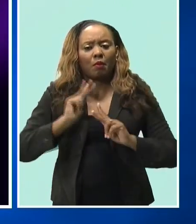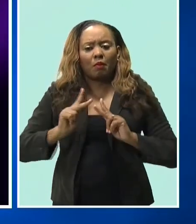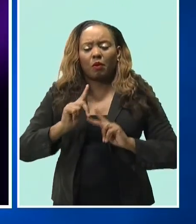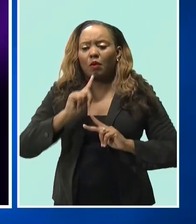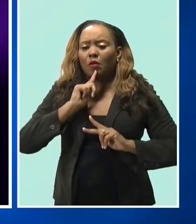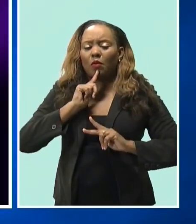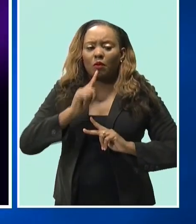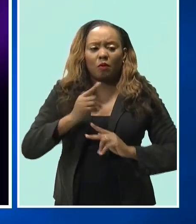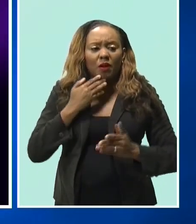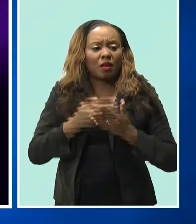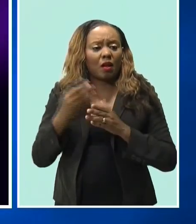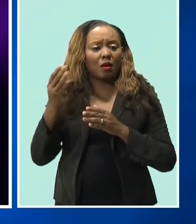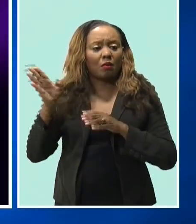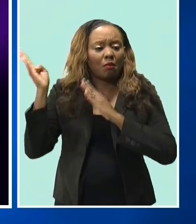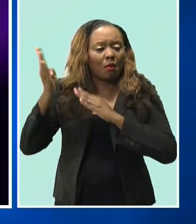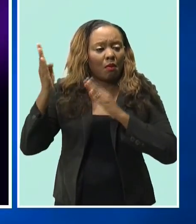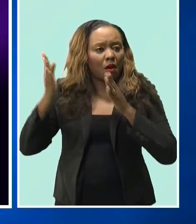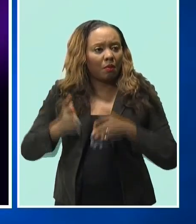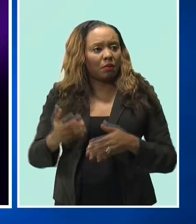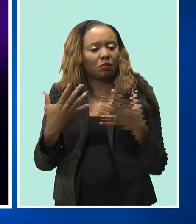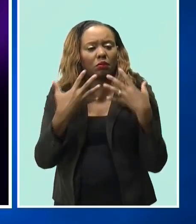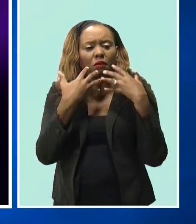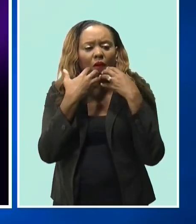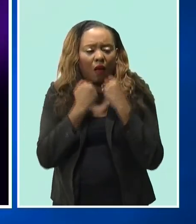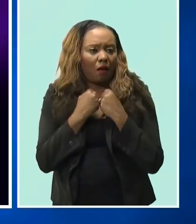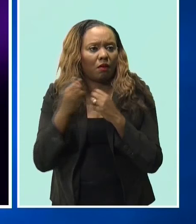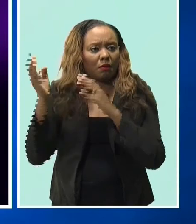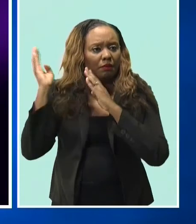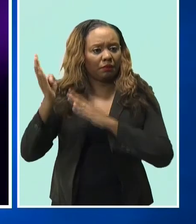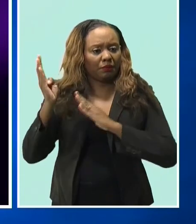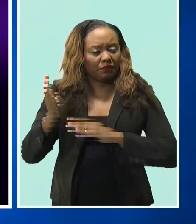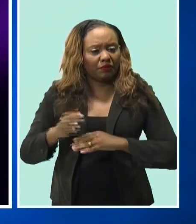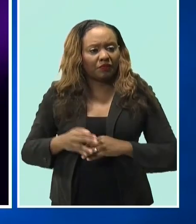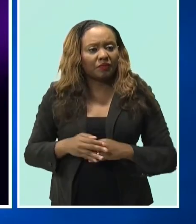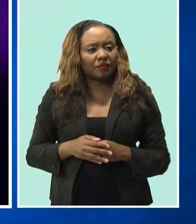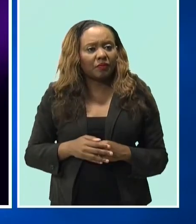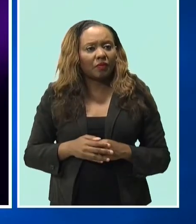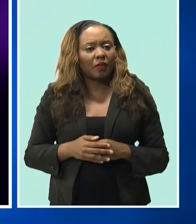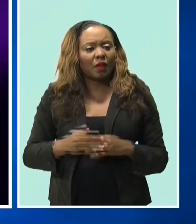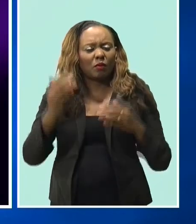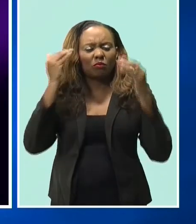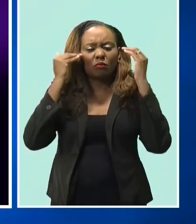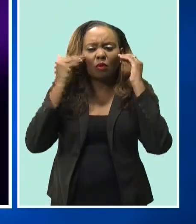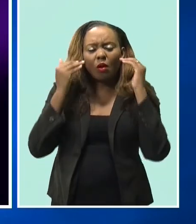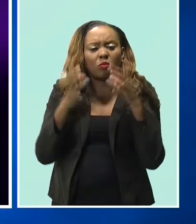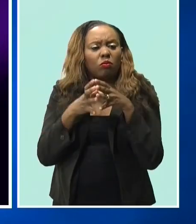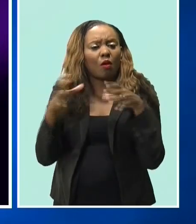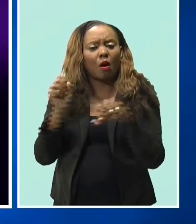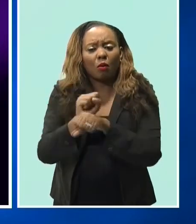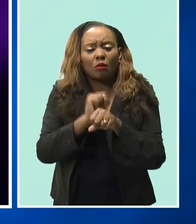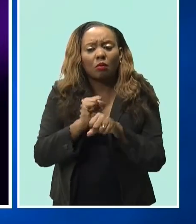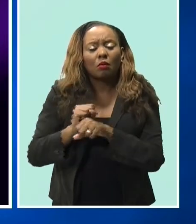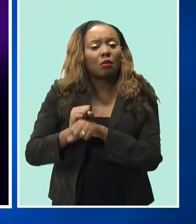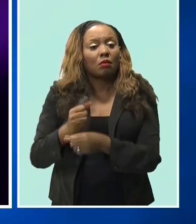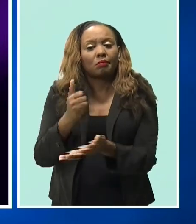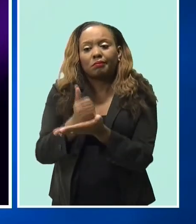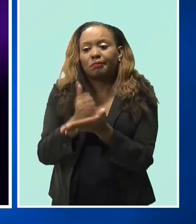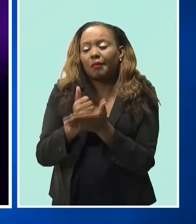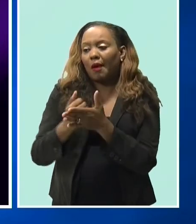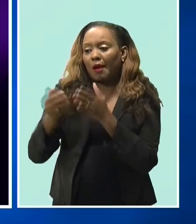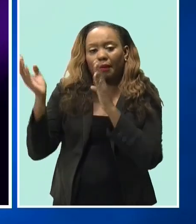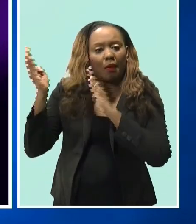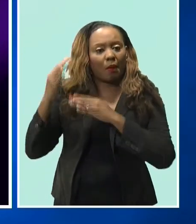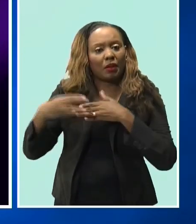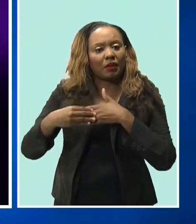of the soil who loved the Bahamas deeply. He said his expansive civic work helped to shape a generation of young Bahamian leaders